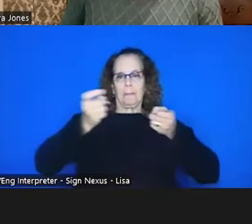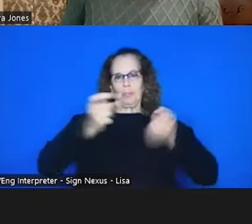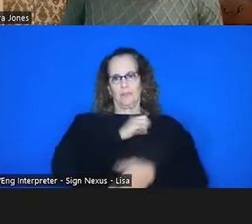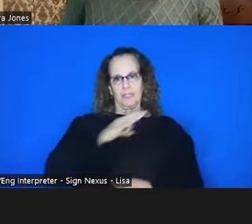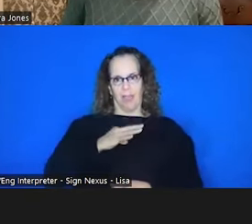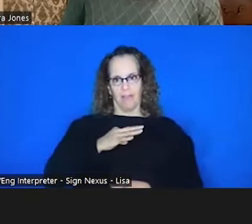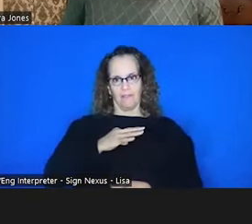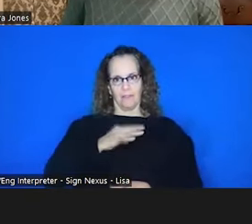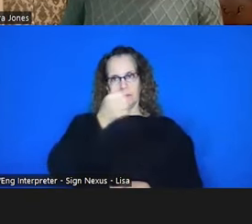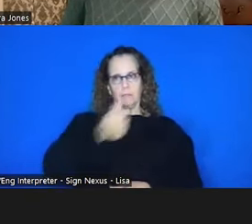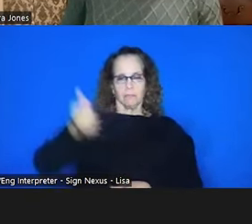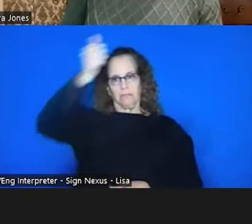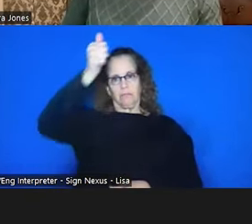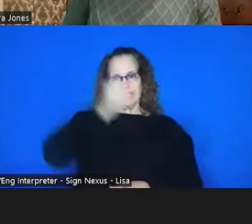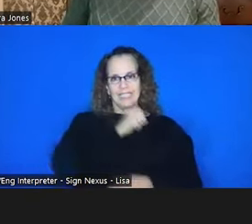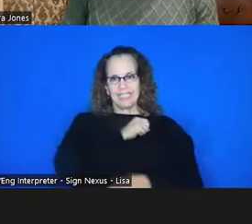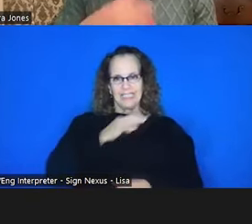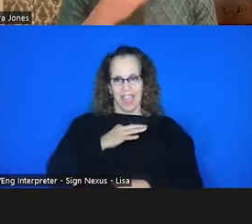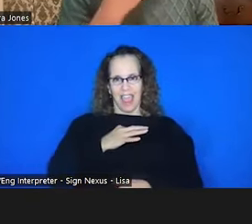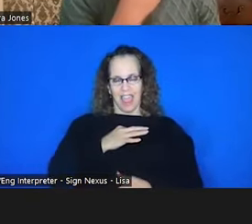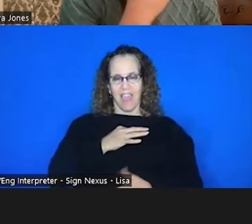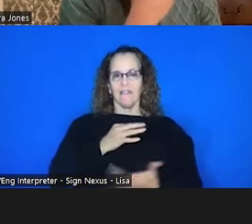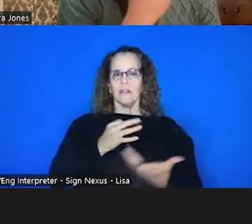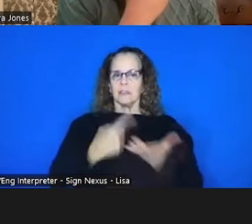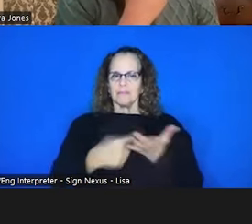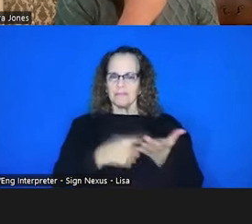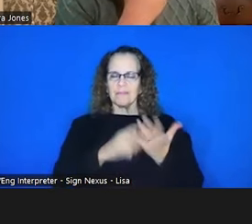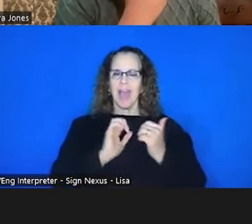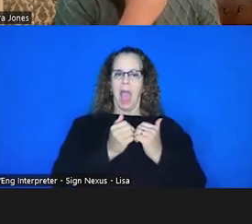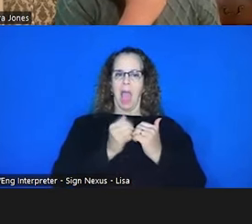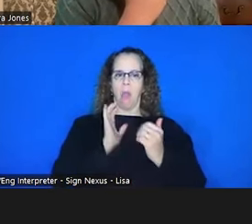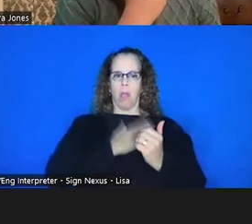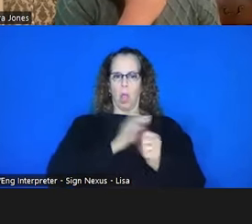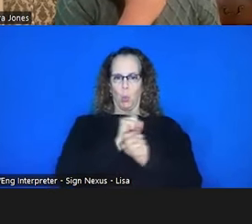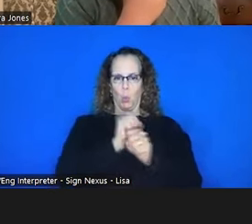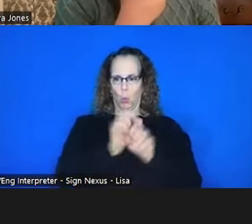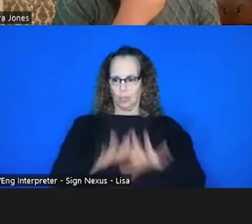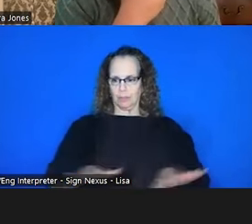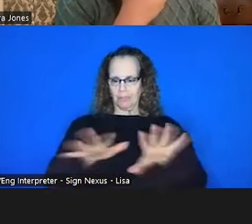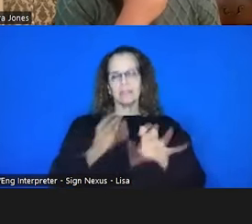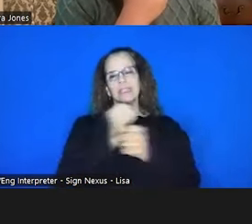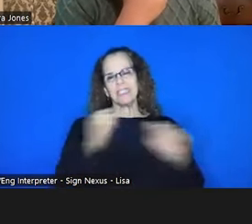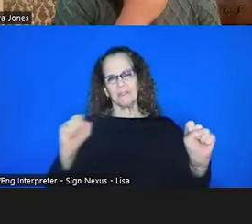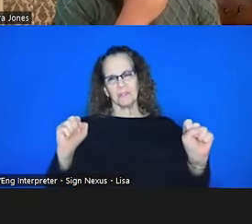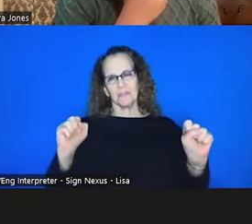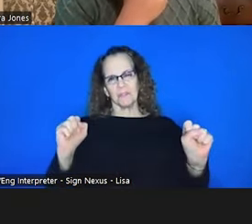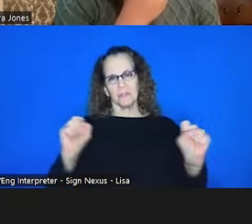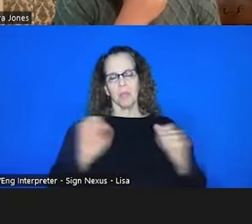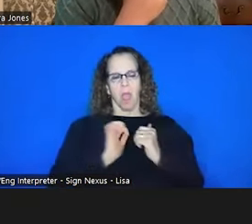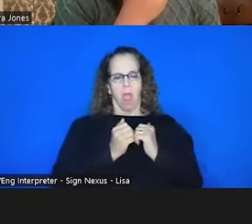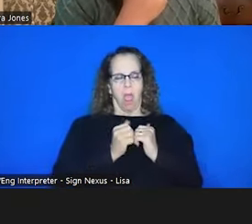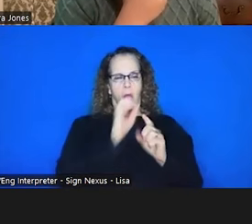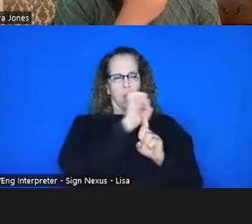have conversations on how can we make our workplace, you know, safe and affirming and create an environment that